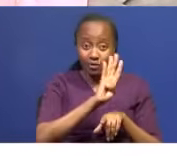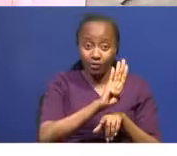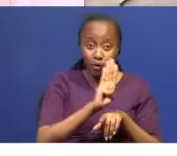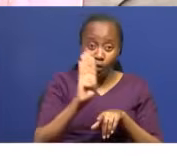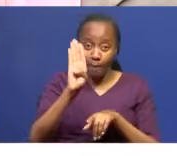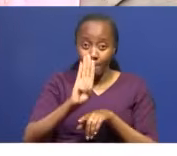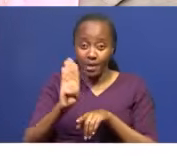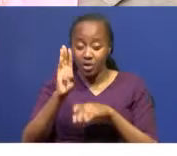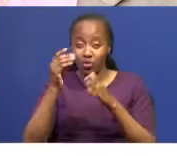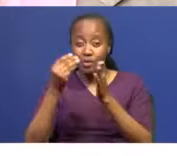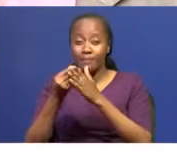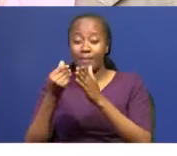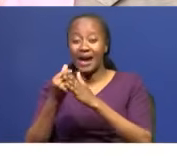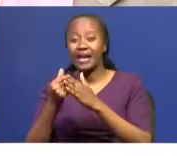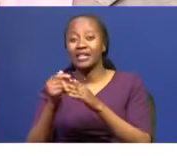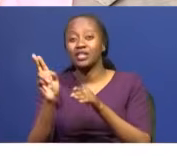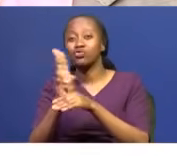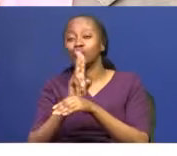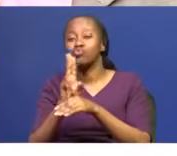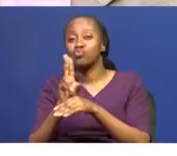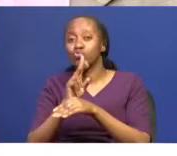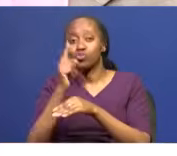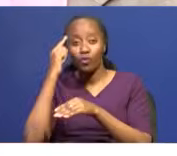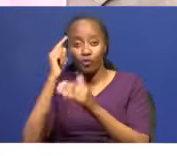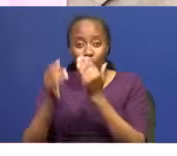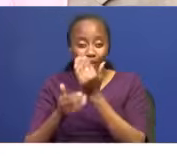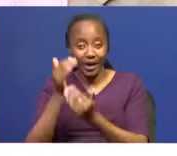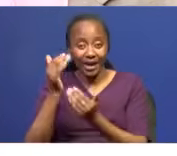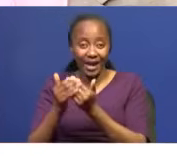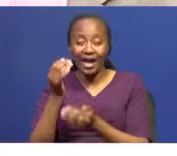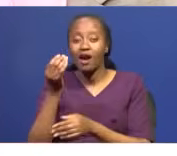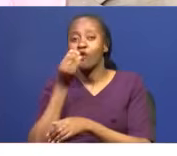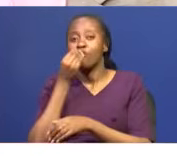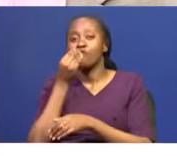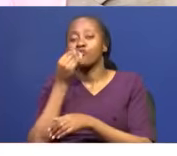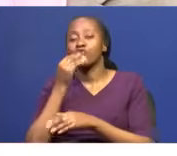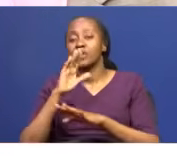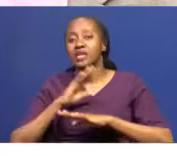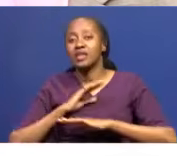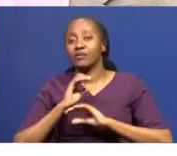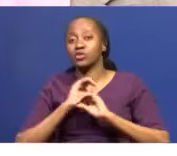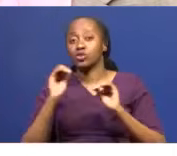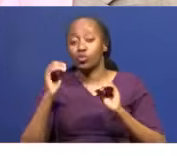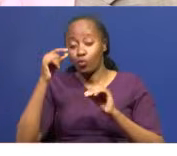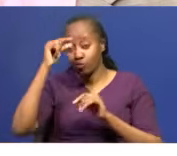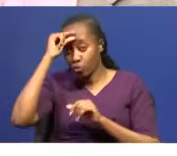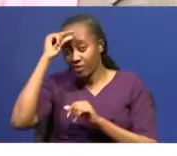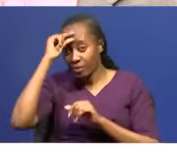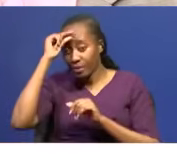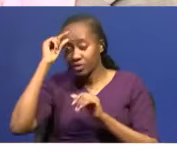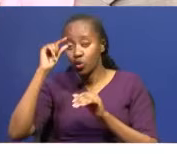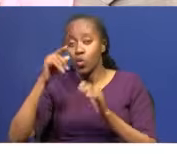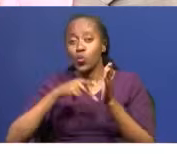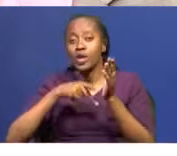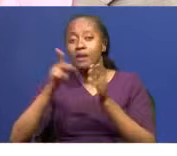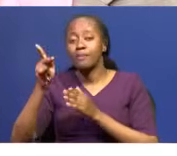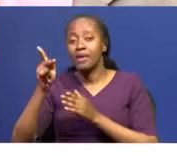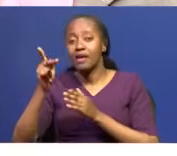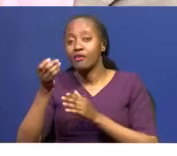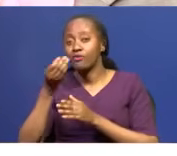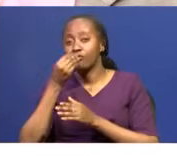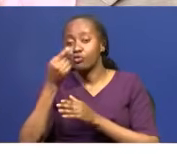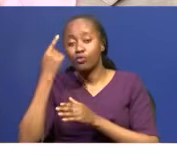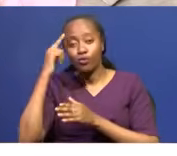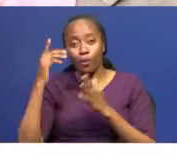required to take care of that food shortage, so that the government buys food for people who will